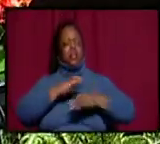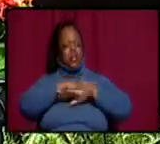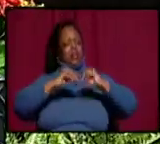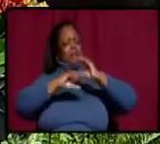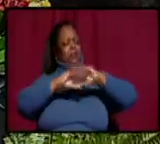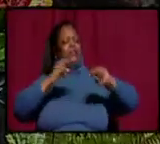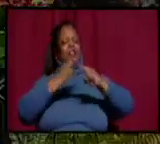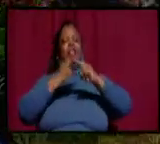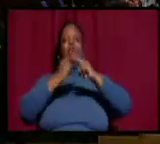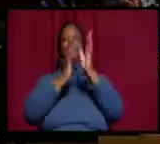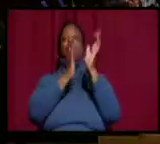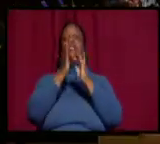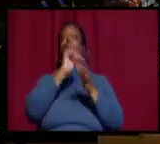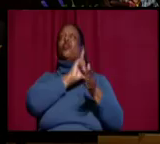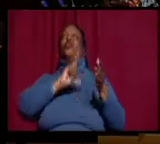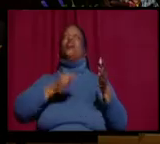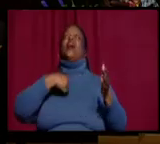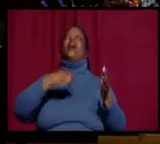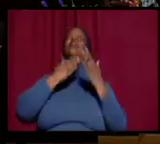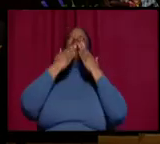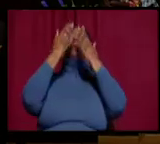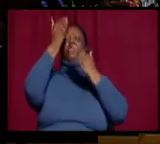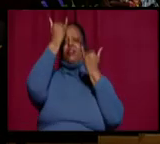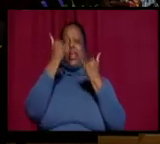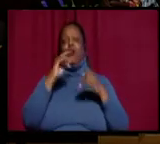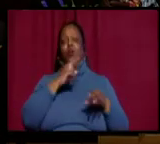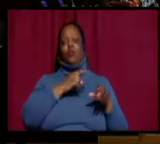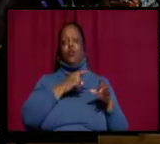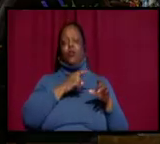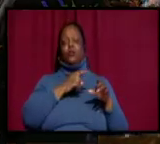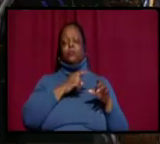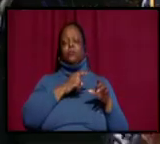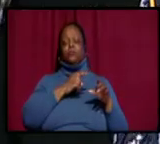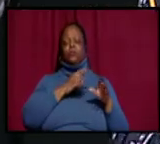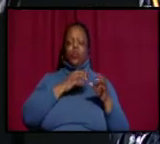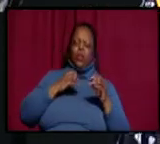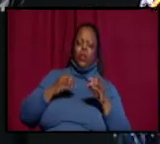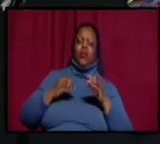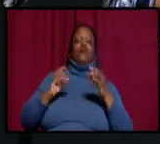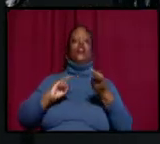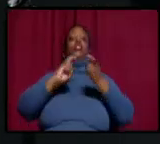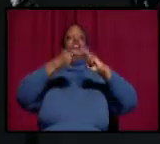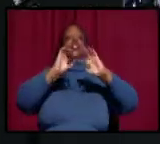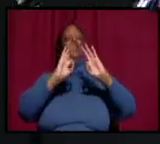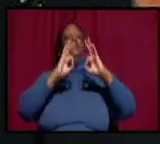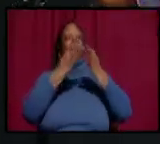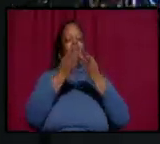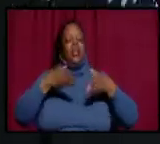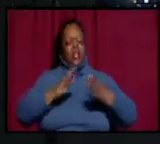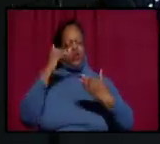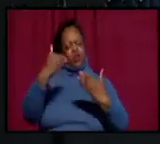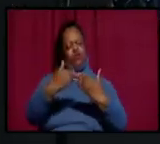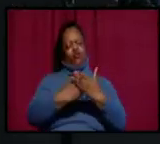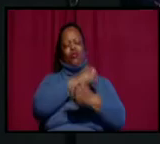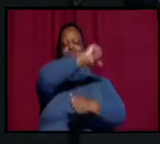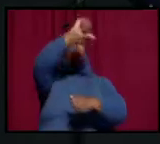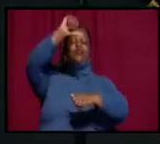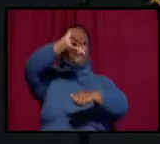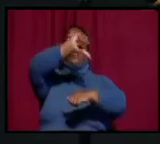name of Jesus. Lord, I thank you now for moving through these families. Let a fresh